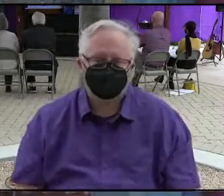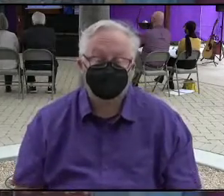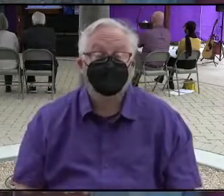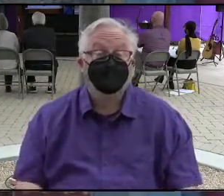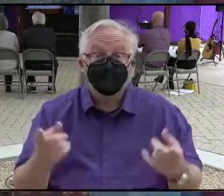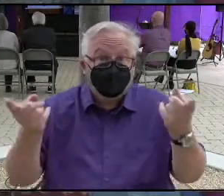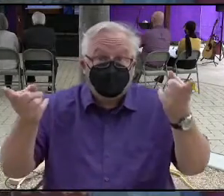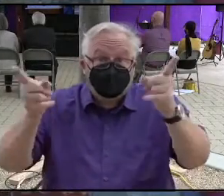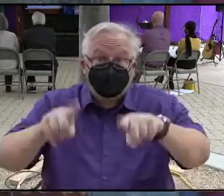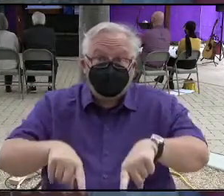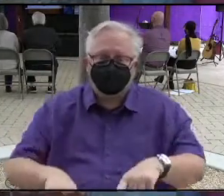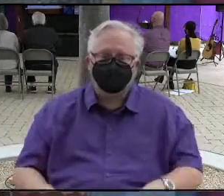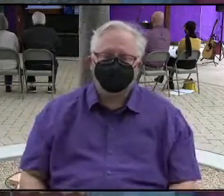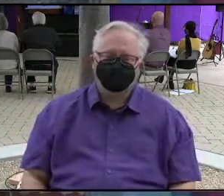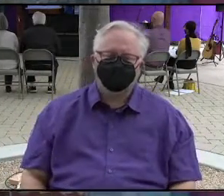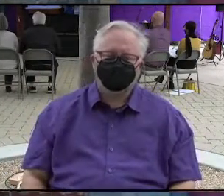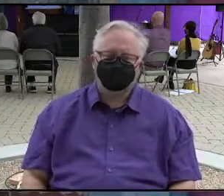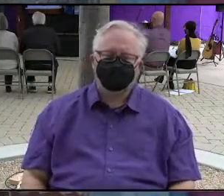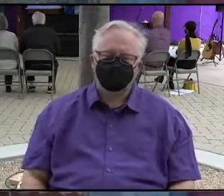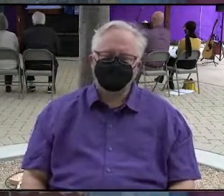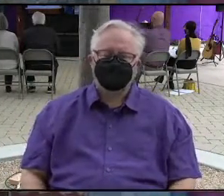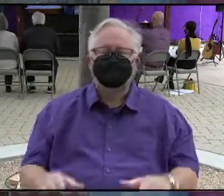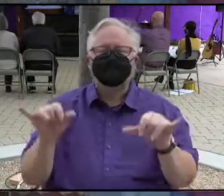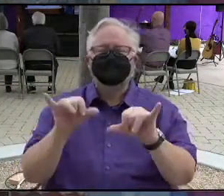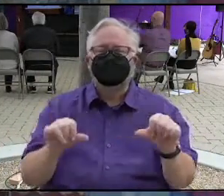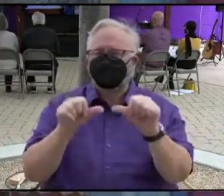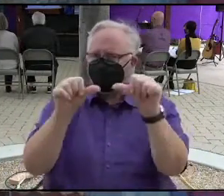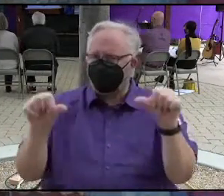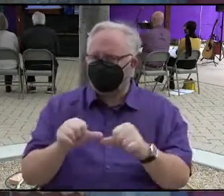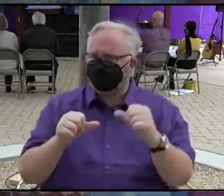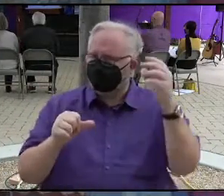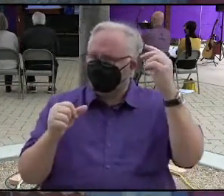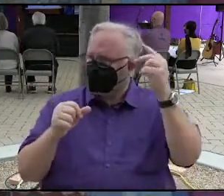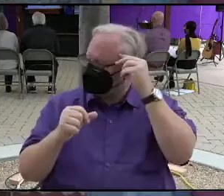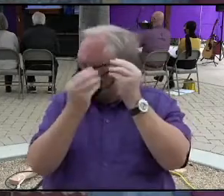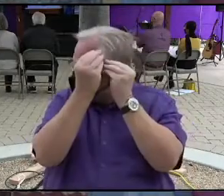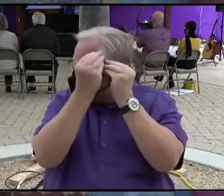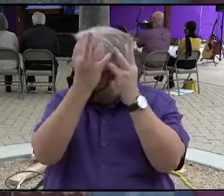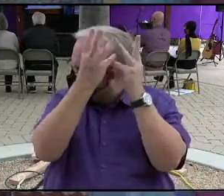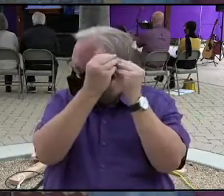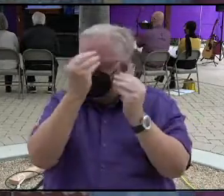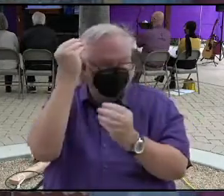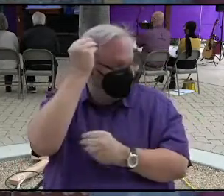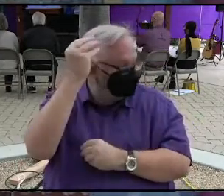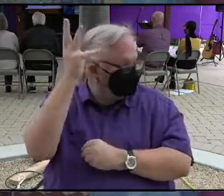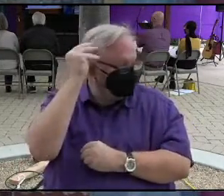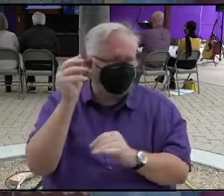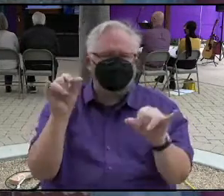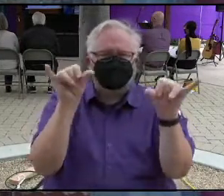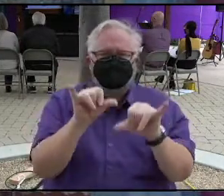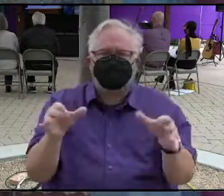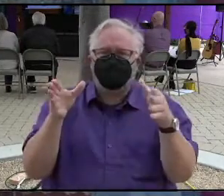what happened is that the same parts of the brain lighted up in exactly the same way in both the